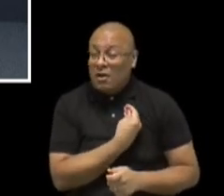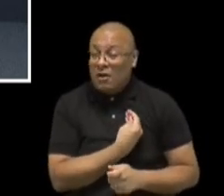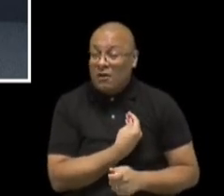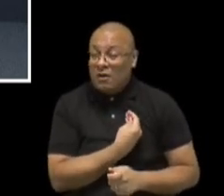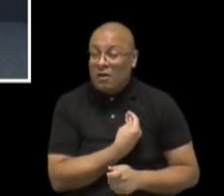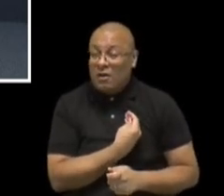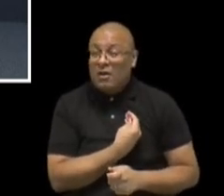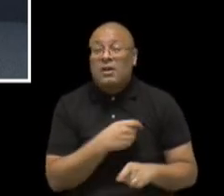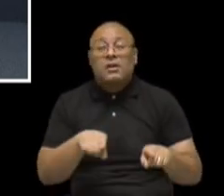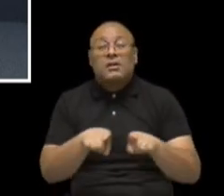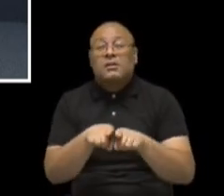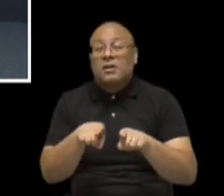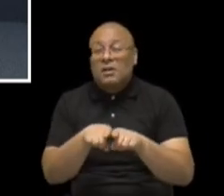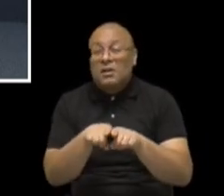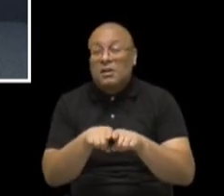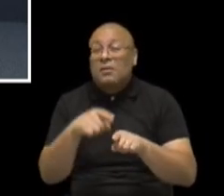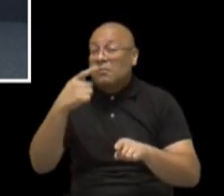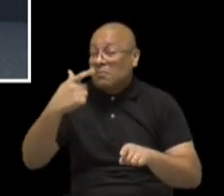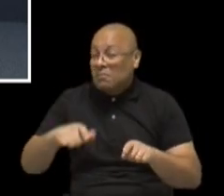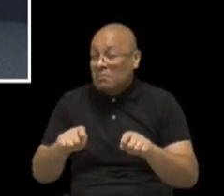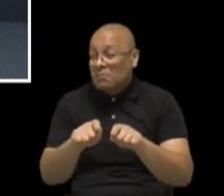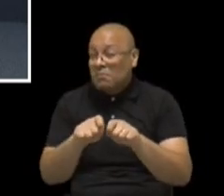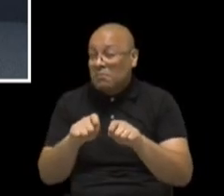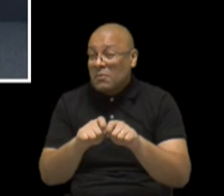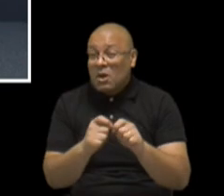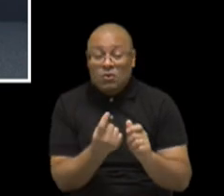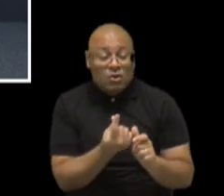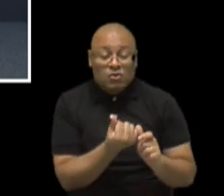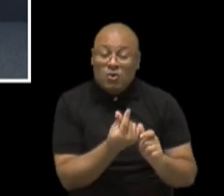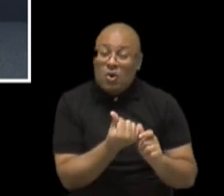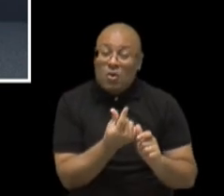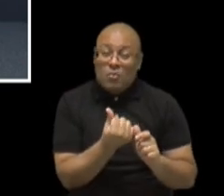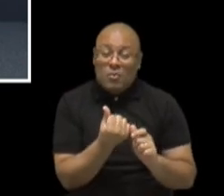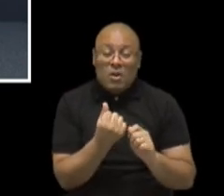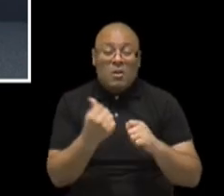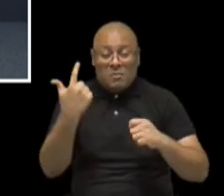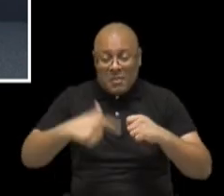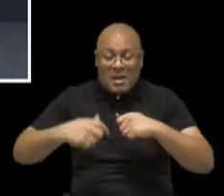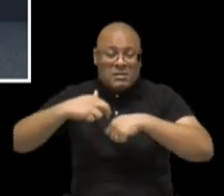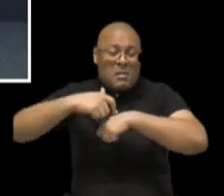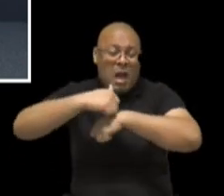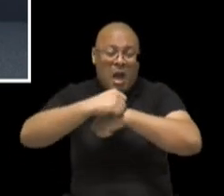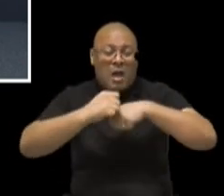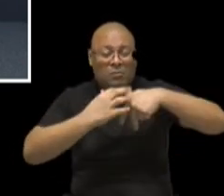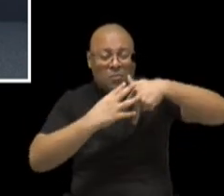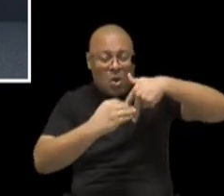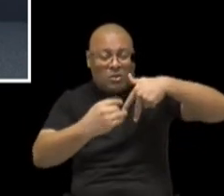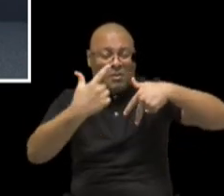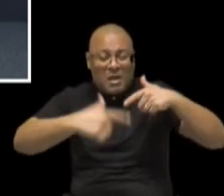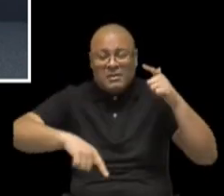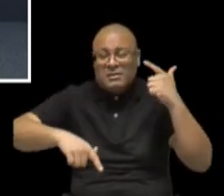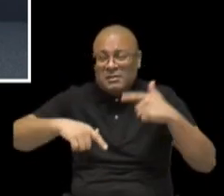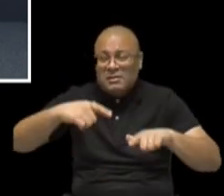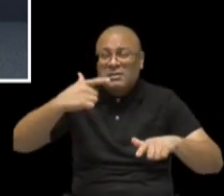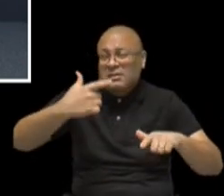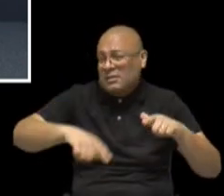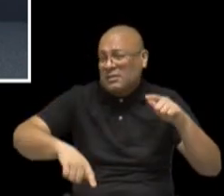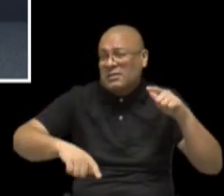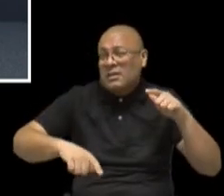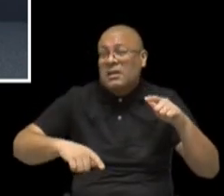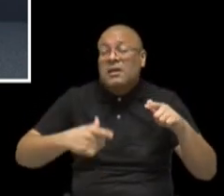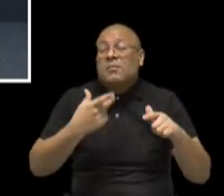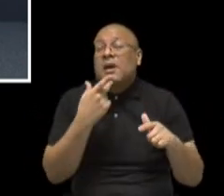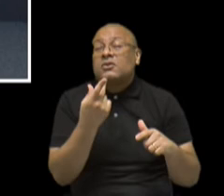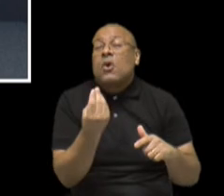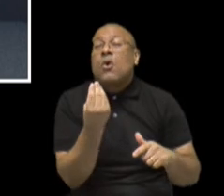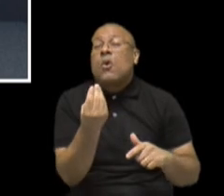allow us to make enough money to produce another collection? You know, a lot of things that we were unhappy with,